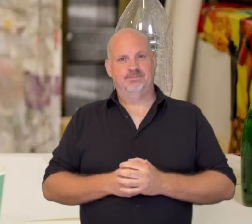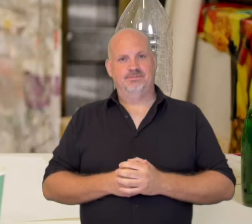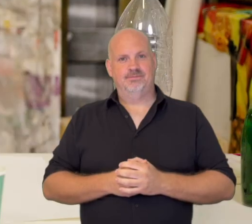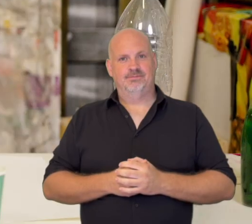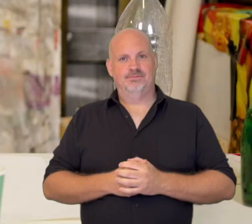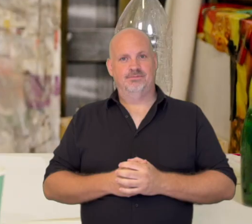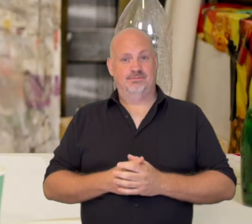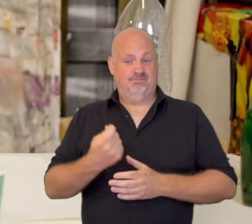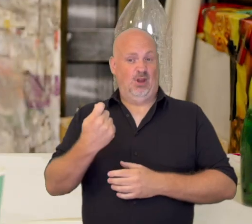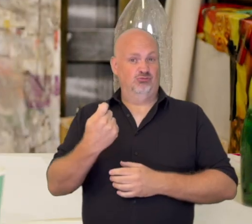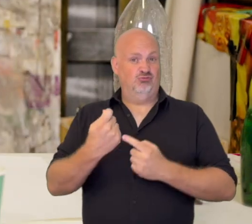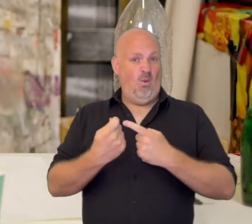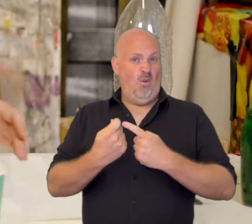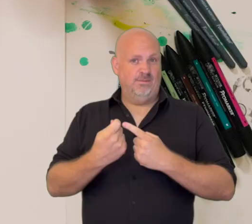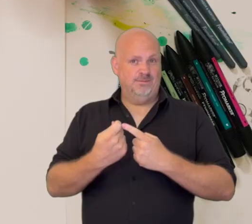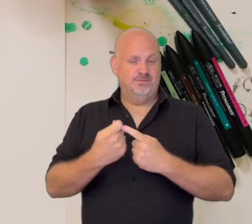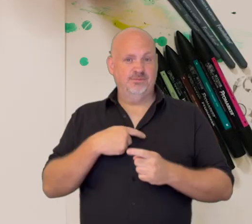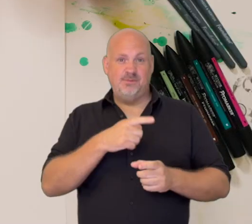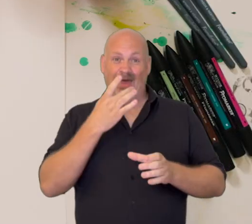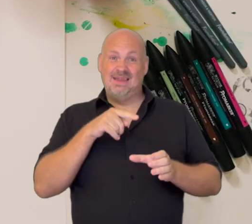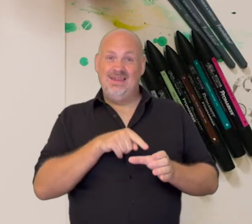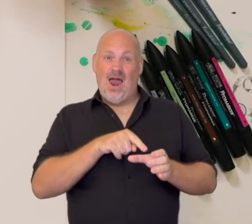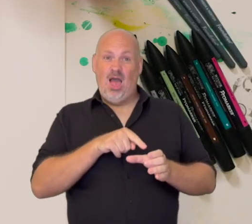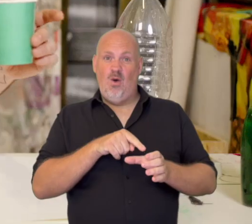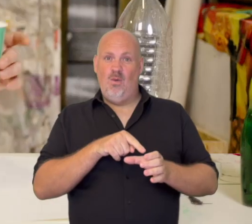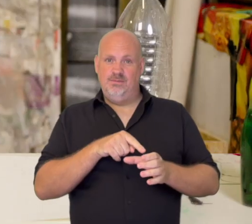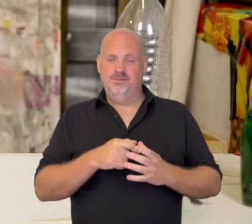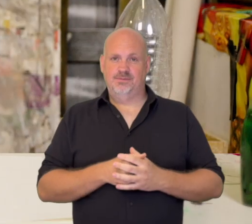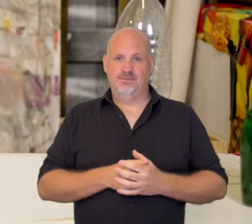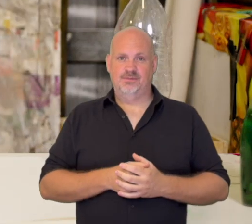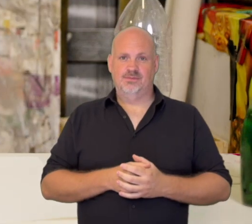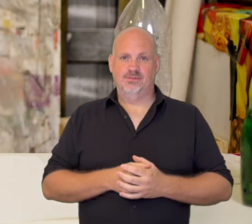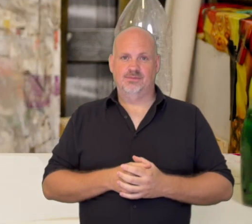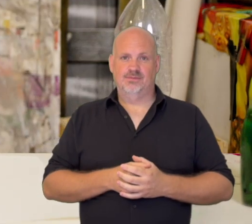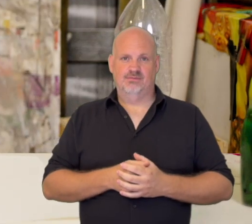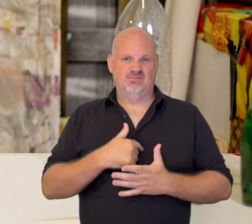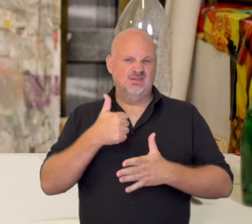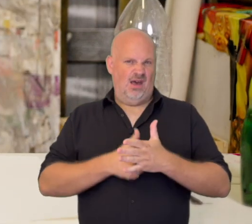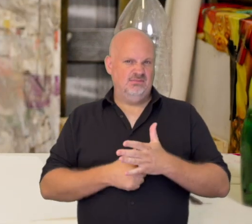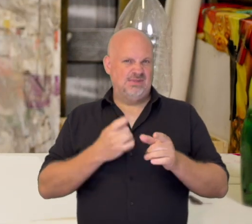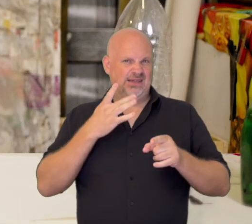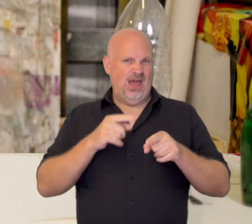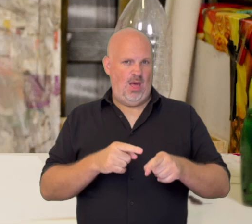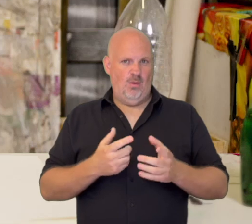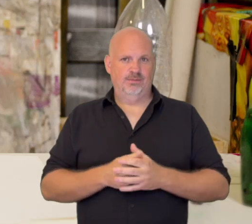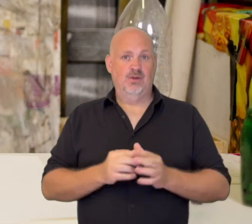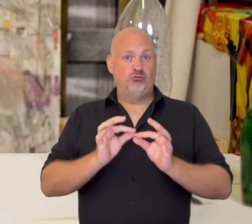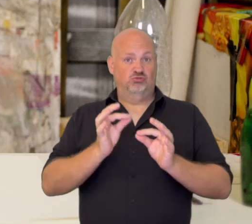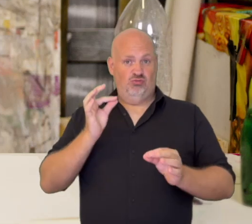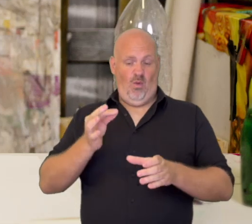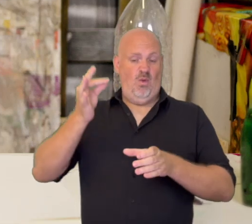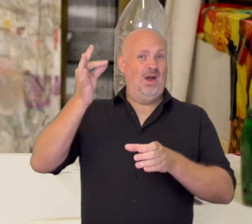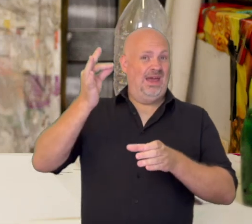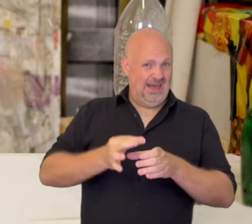So we get a straw, and this is my yellow. So I'm going to start with the yellow, and you just get the